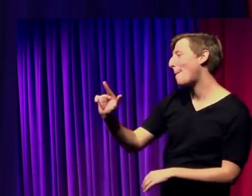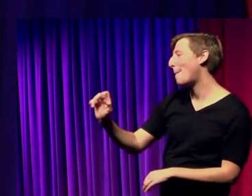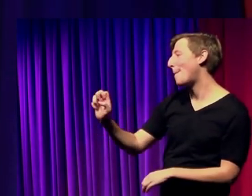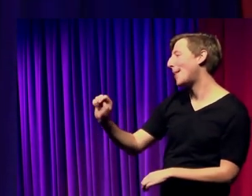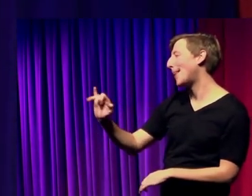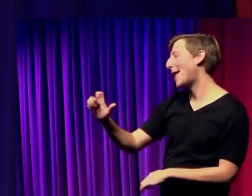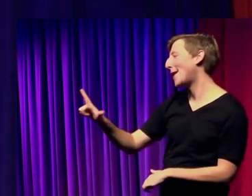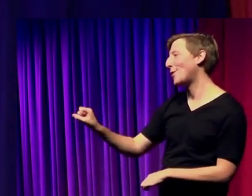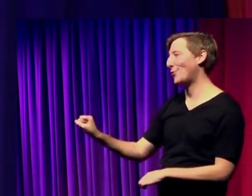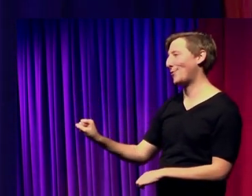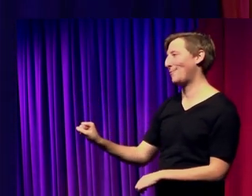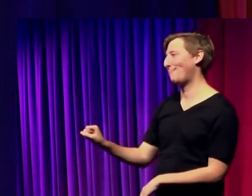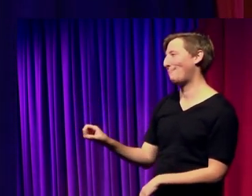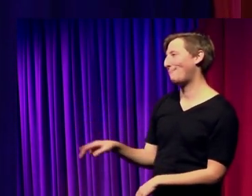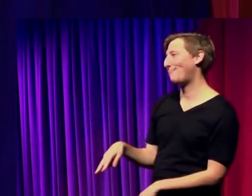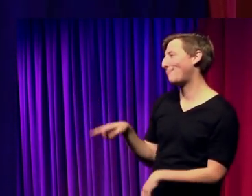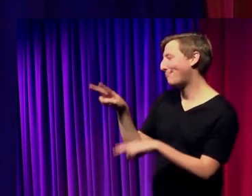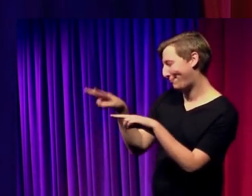It was a great show.